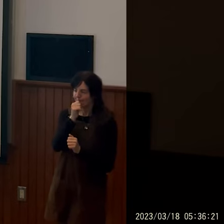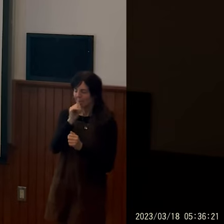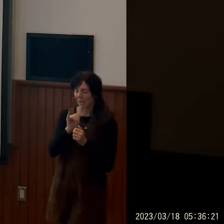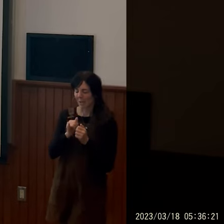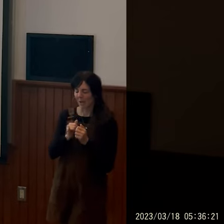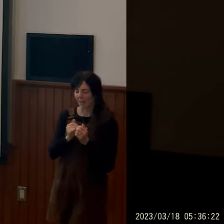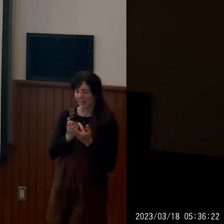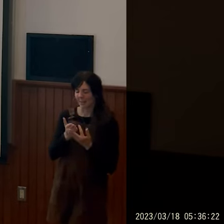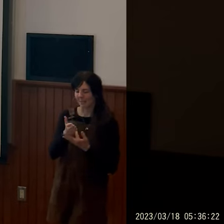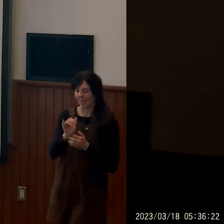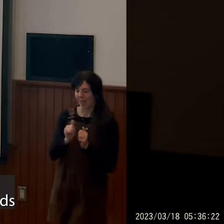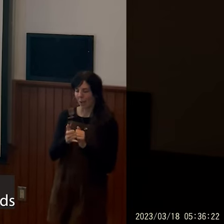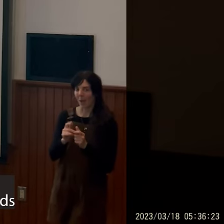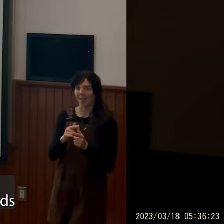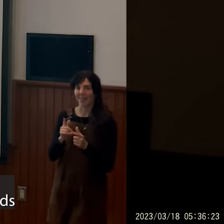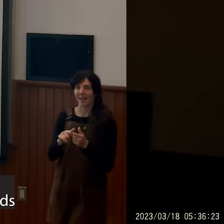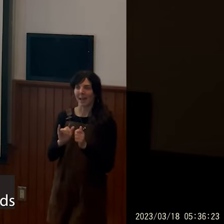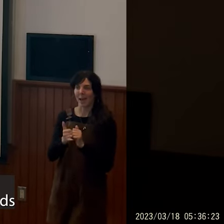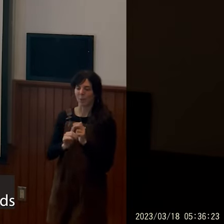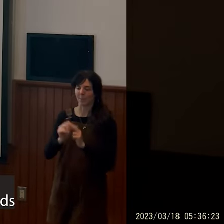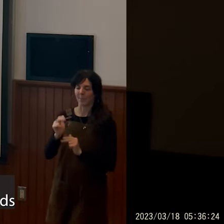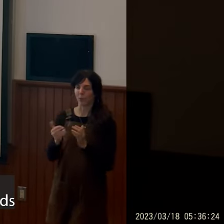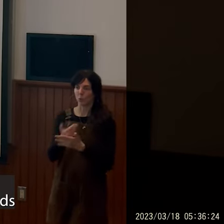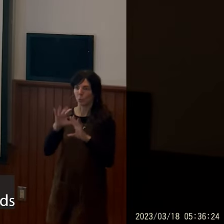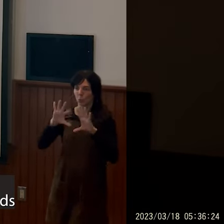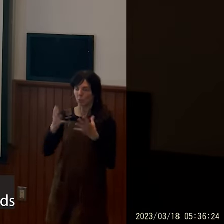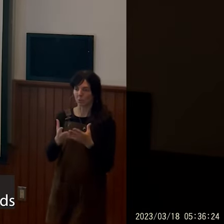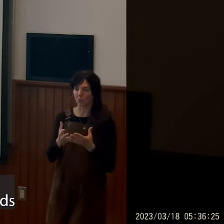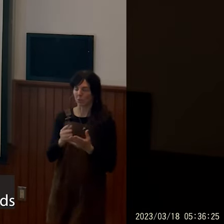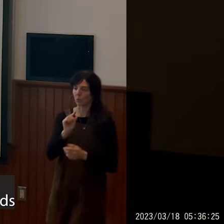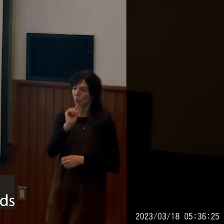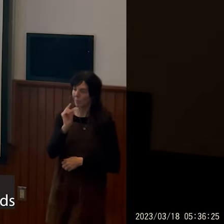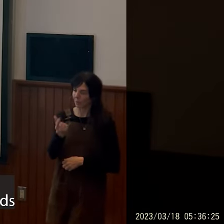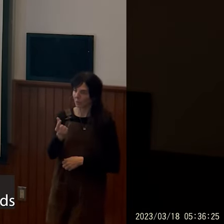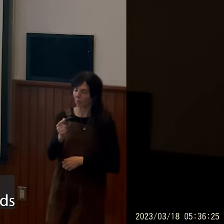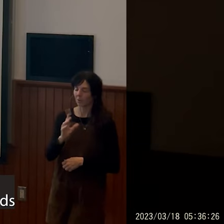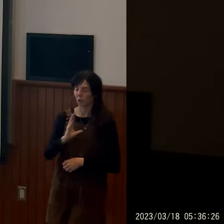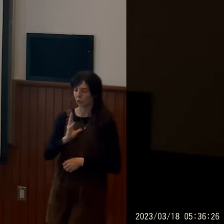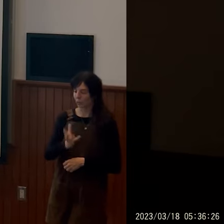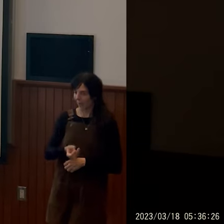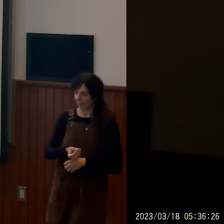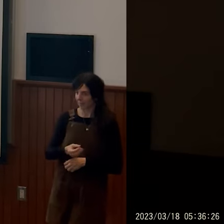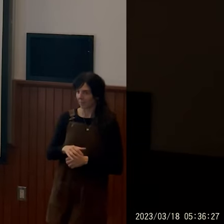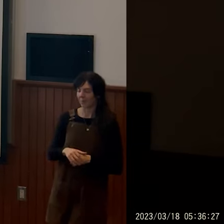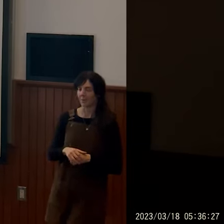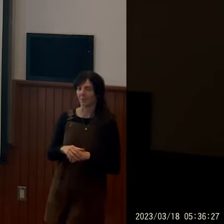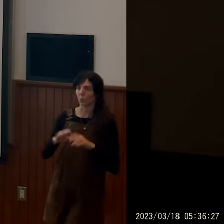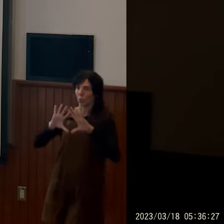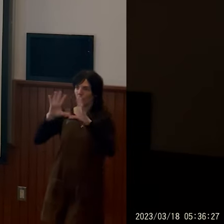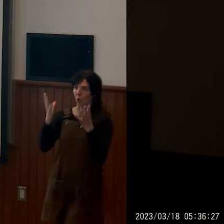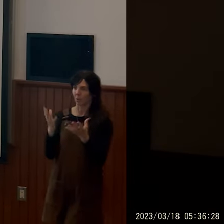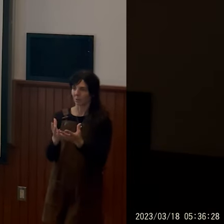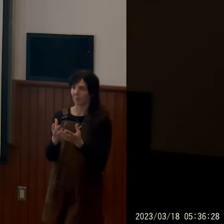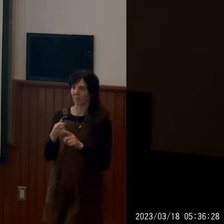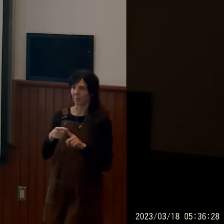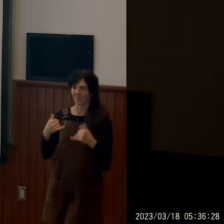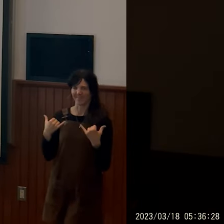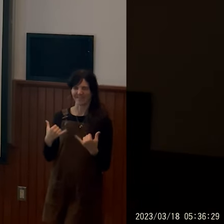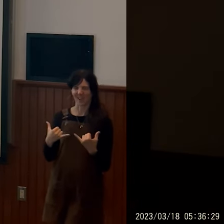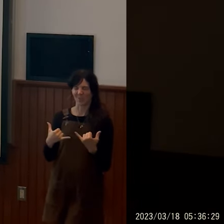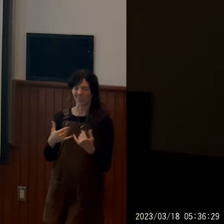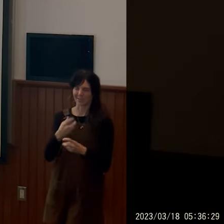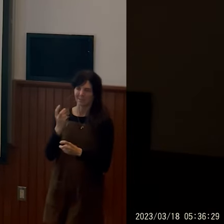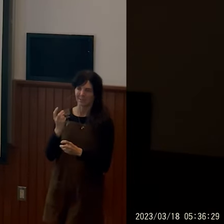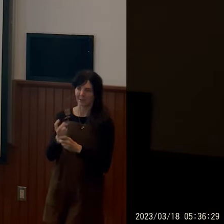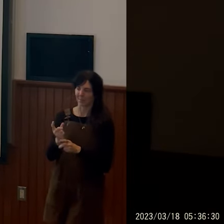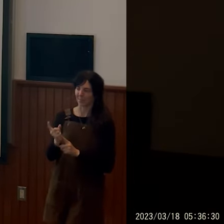And how do we build new worlds, new queer, trans, abolitionist worlds out of this difficult moment?